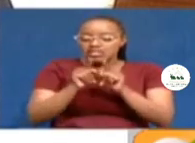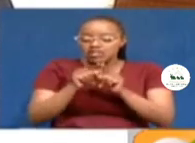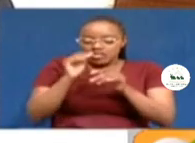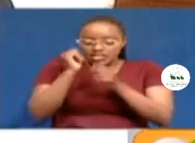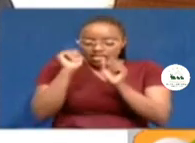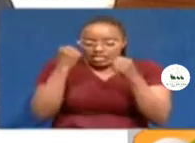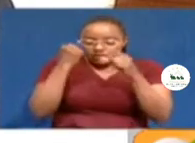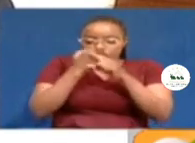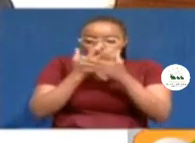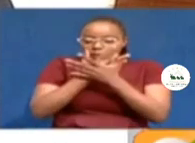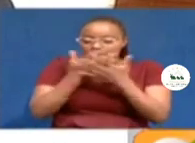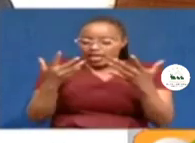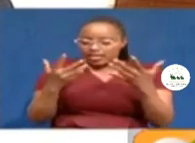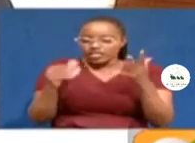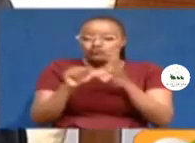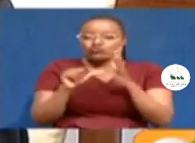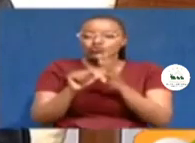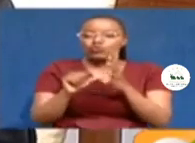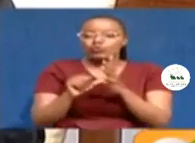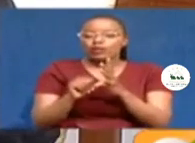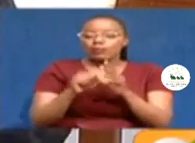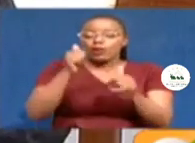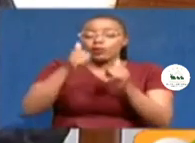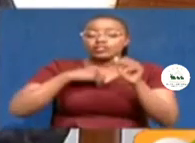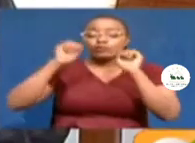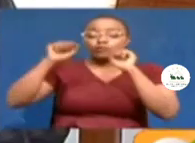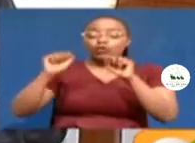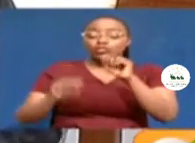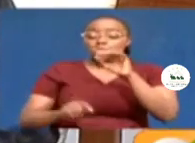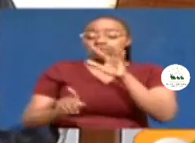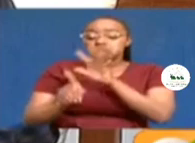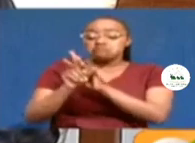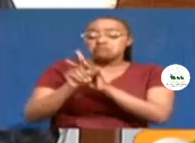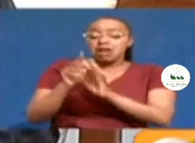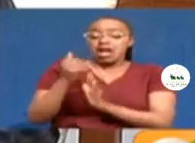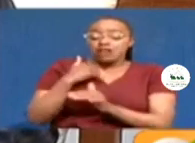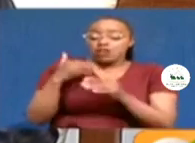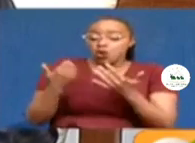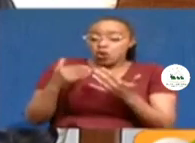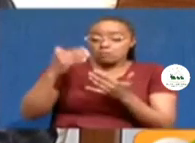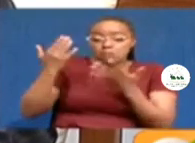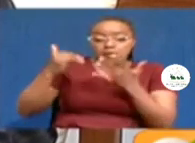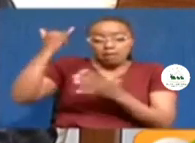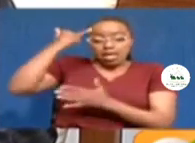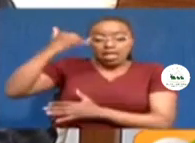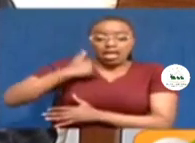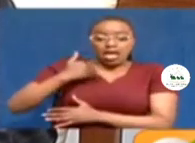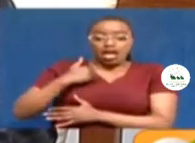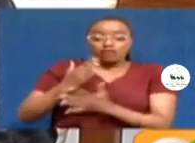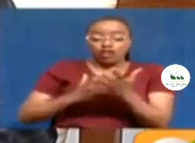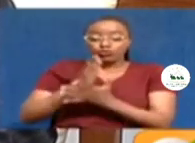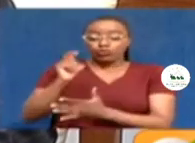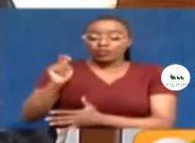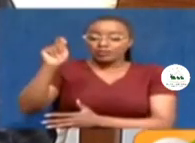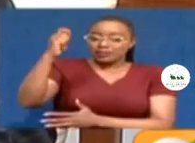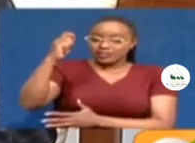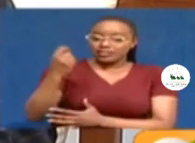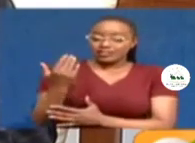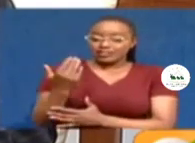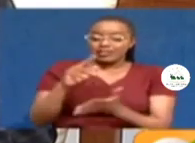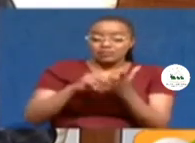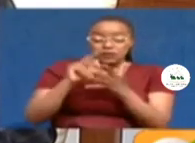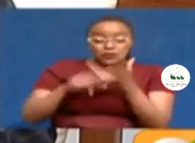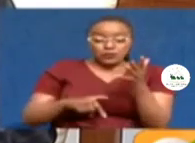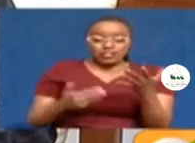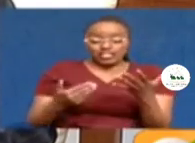from any machinations that may be thought out or thought about by the presidency. So